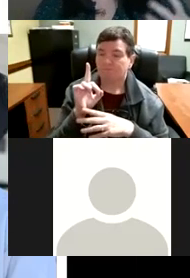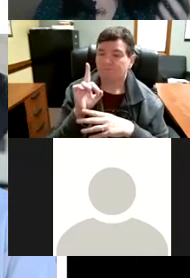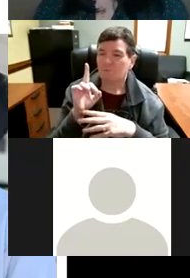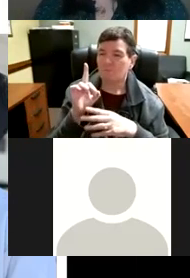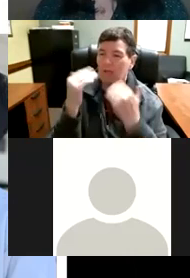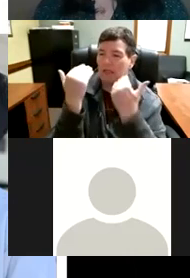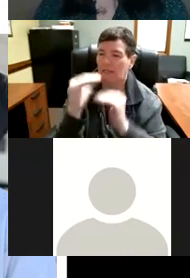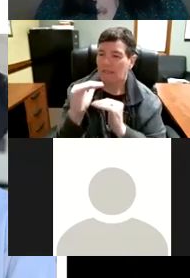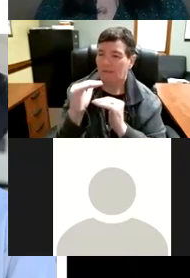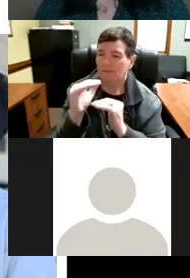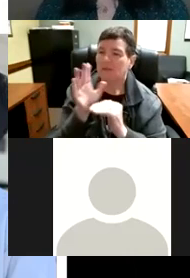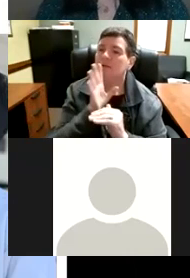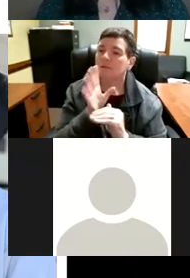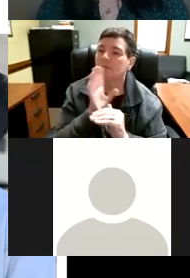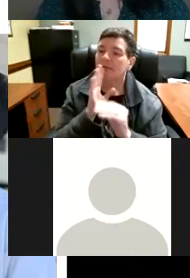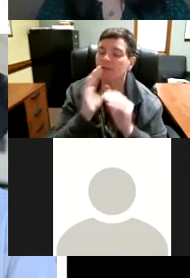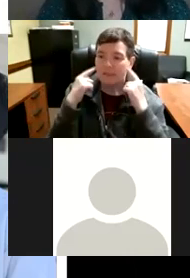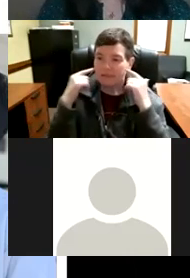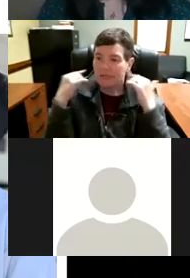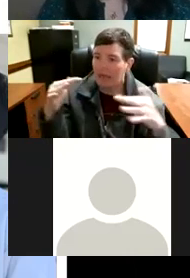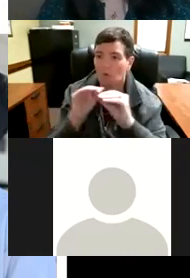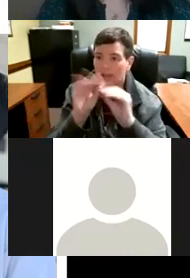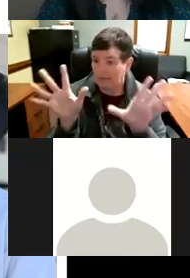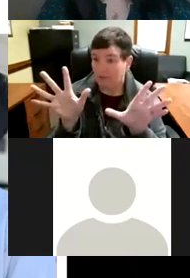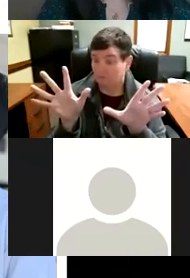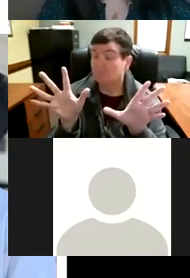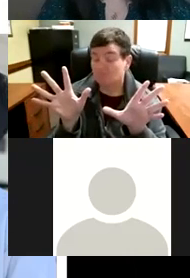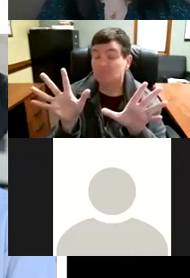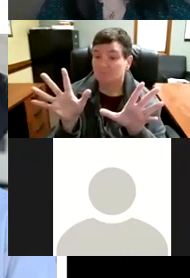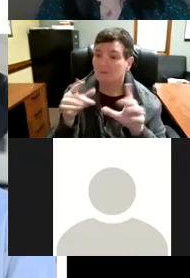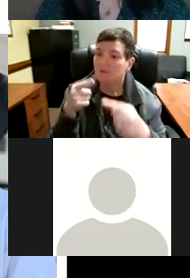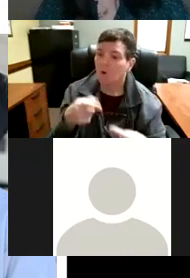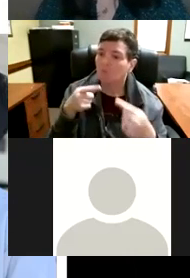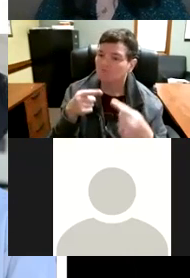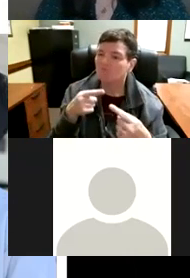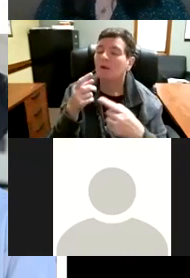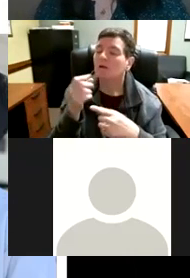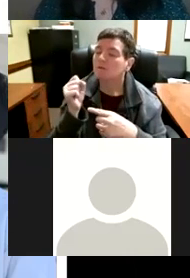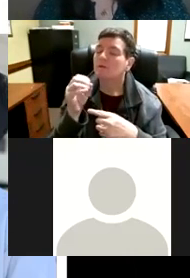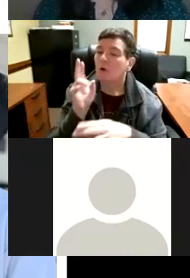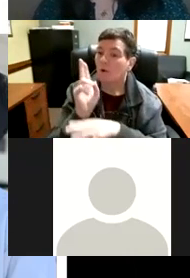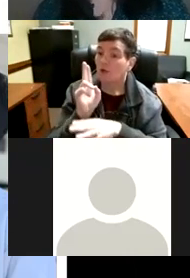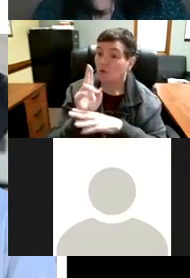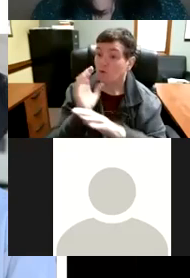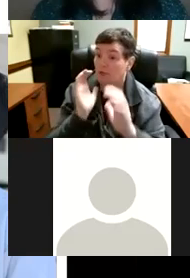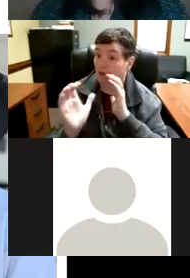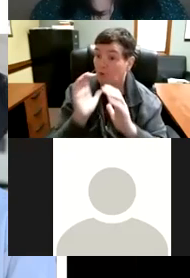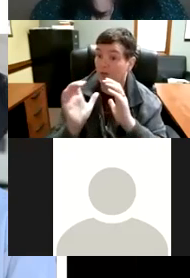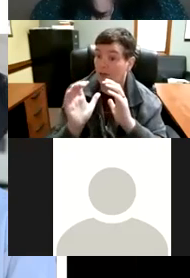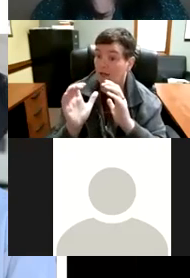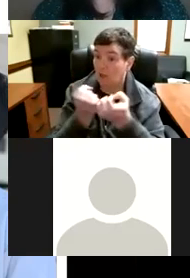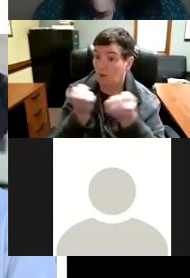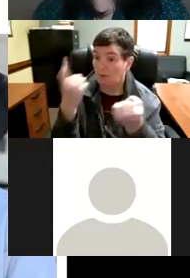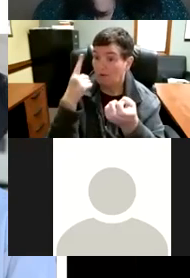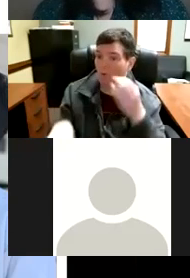produce intelligible speech that's loud and clear enough. So he is using a communication device as an additional communication